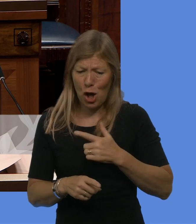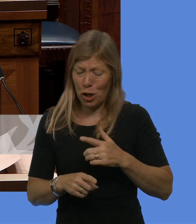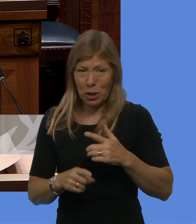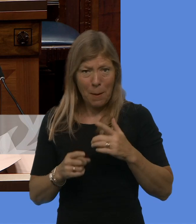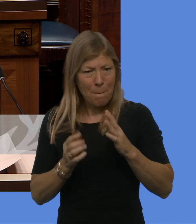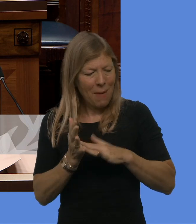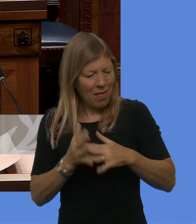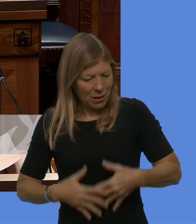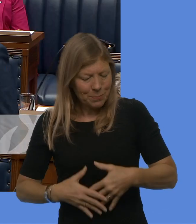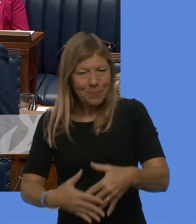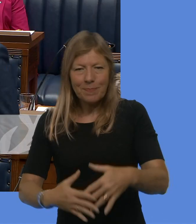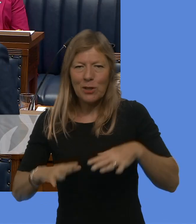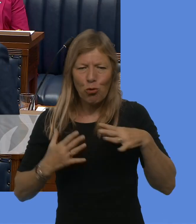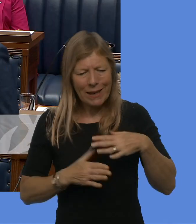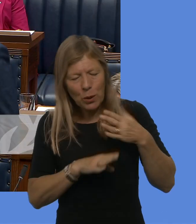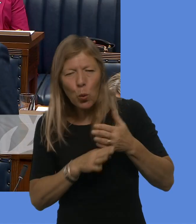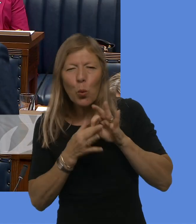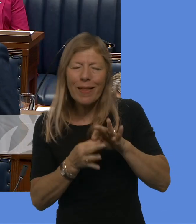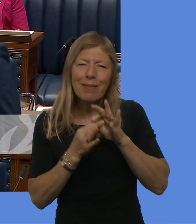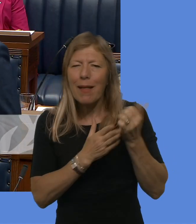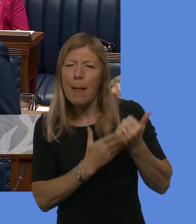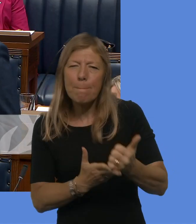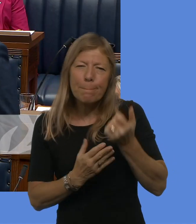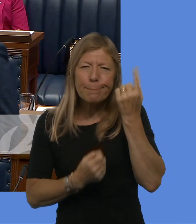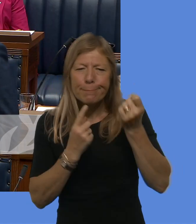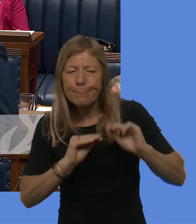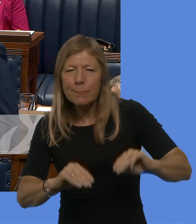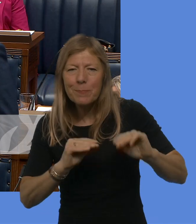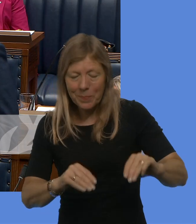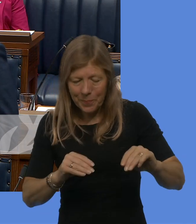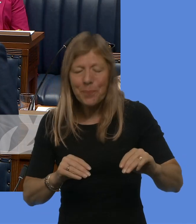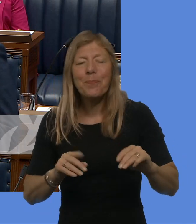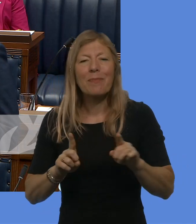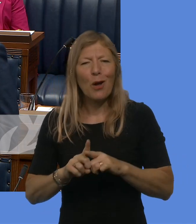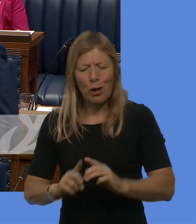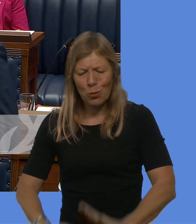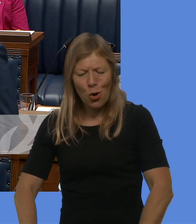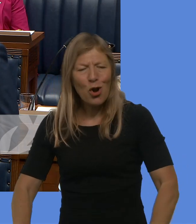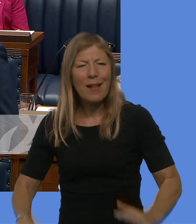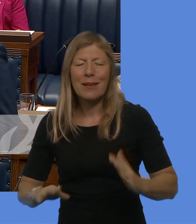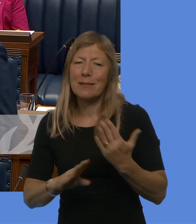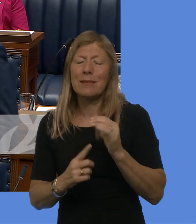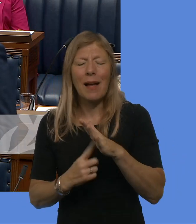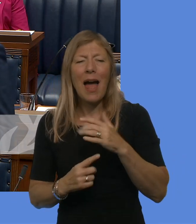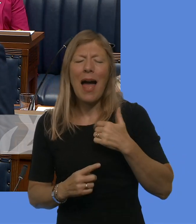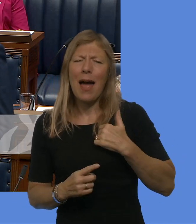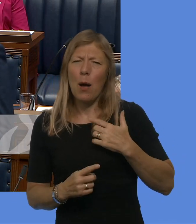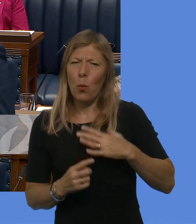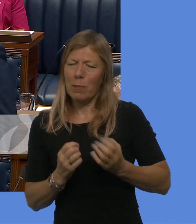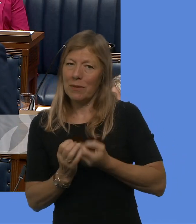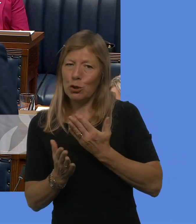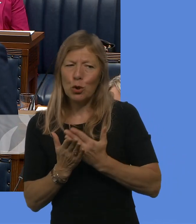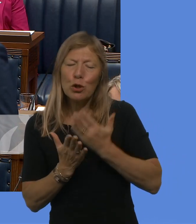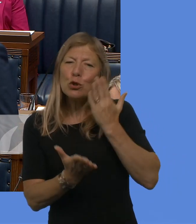school years. And I also want to see how Sure Start and organisations like that can be